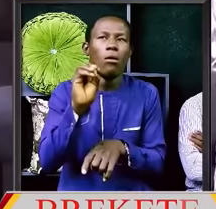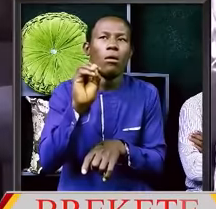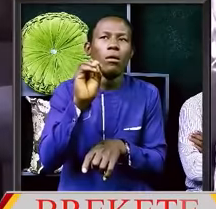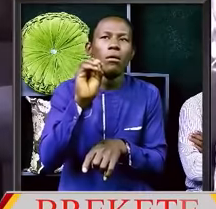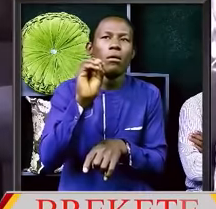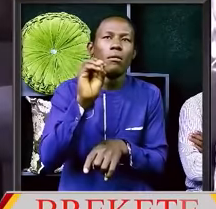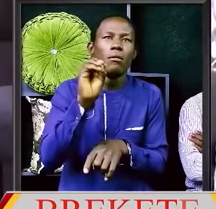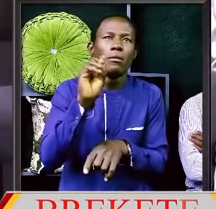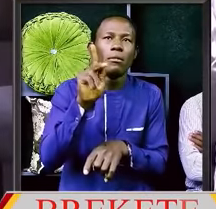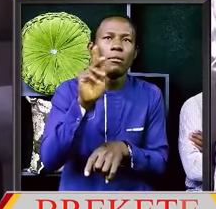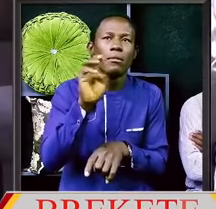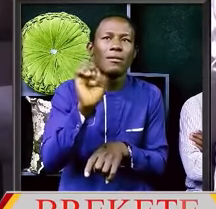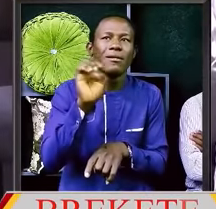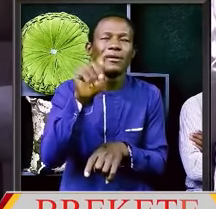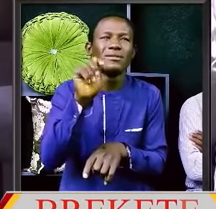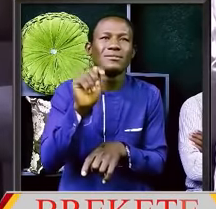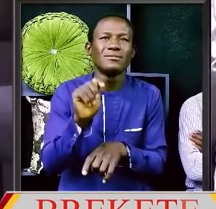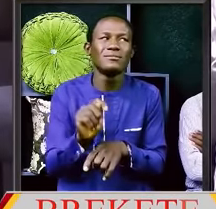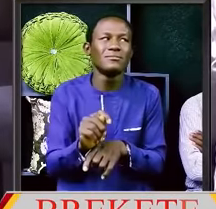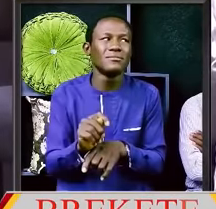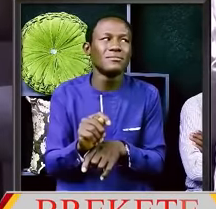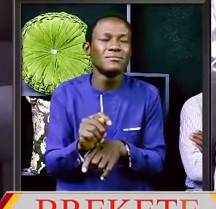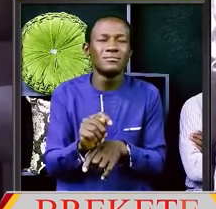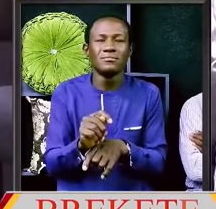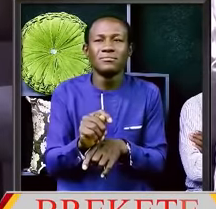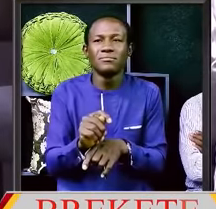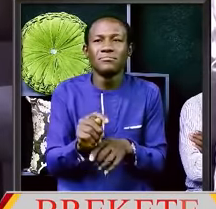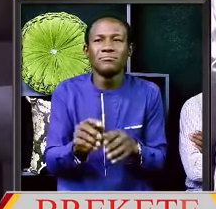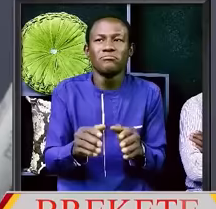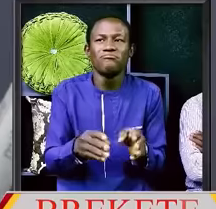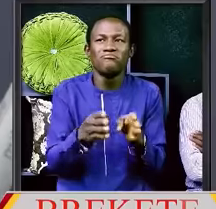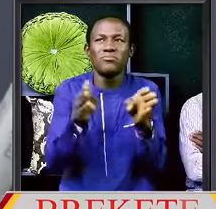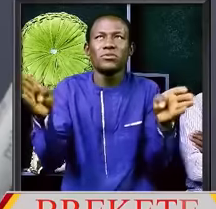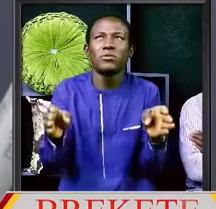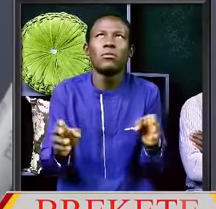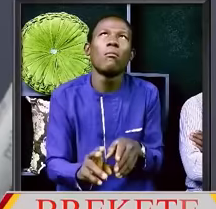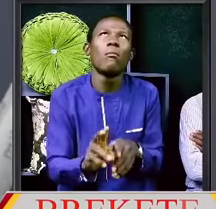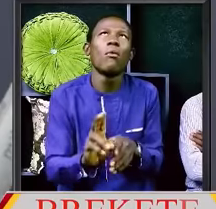When I know bucket shape now. Big for up, imio for ground.